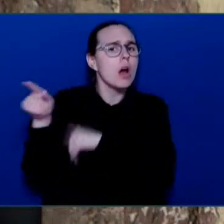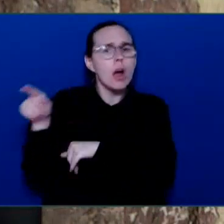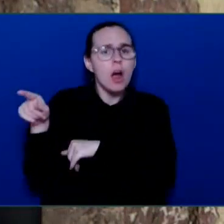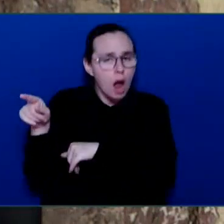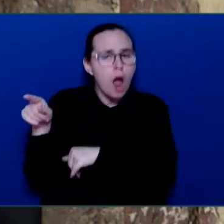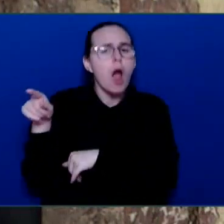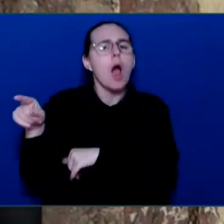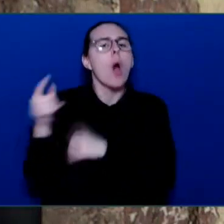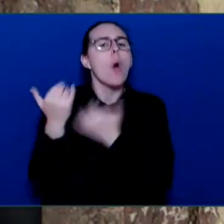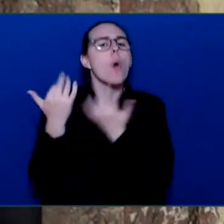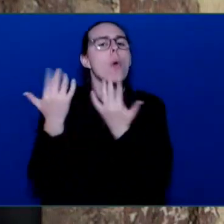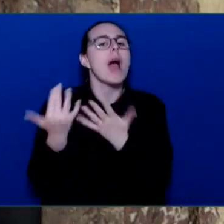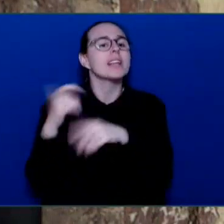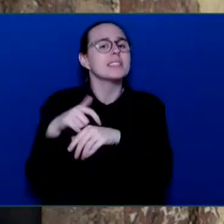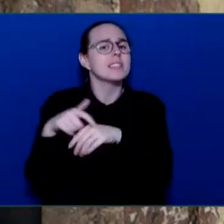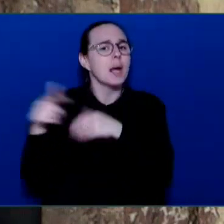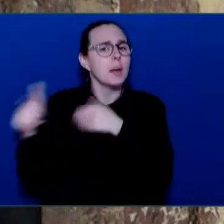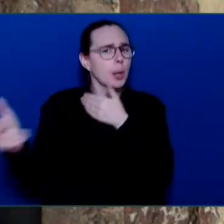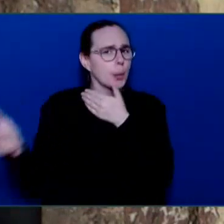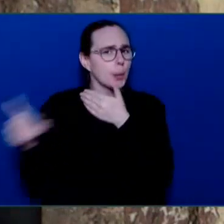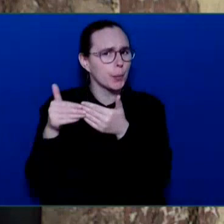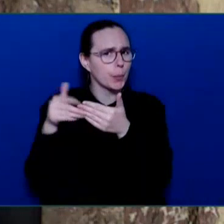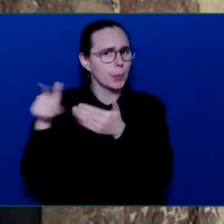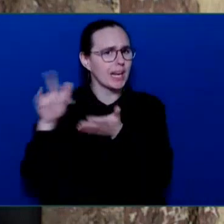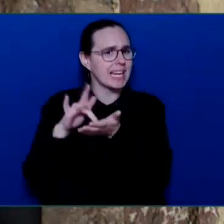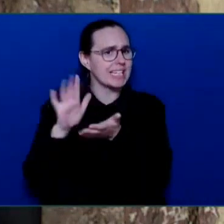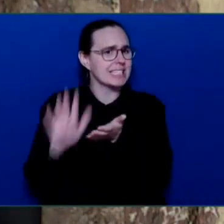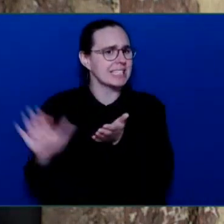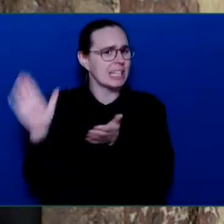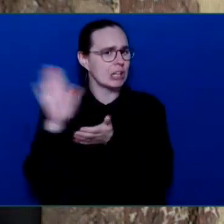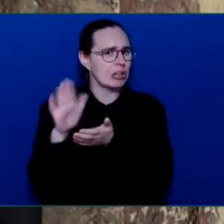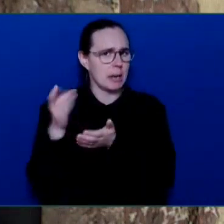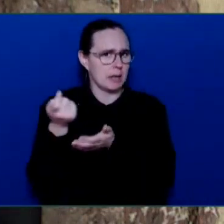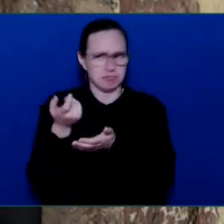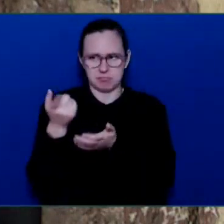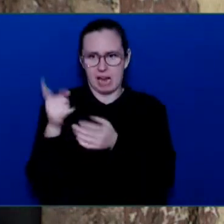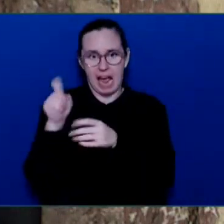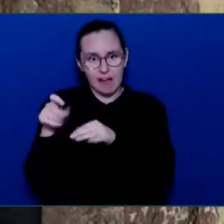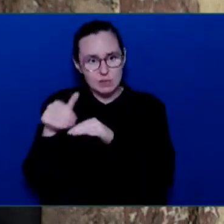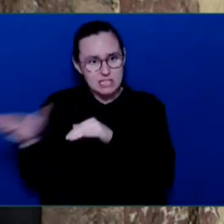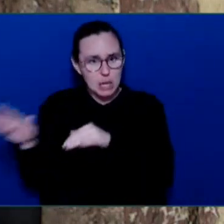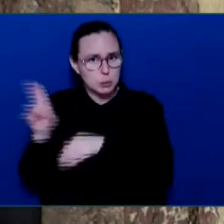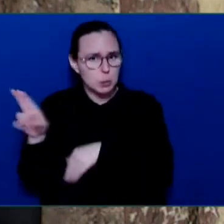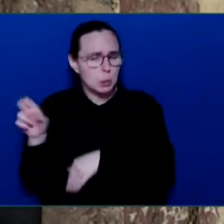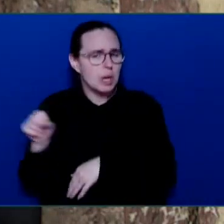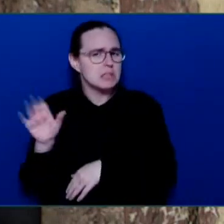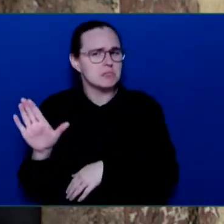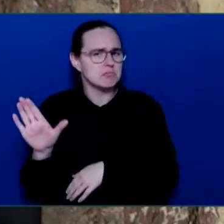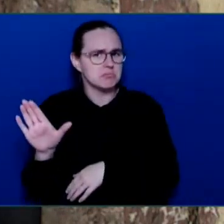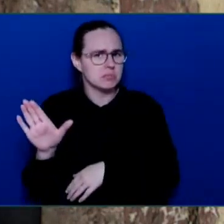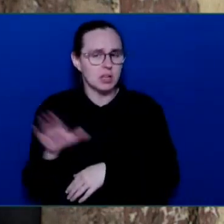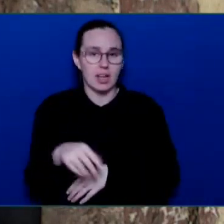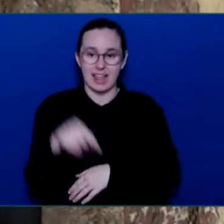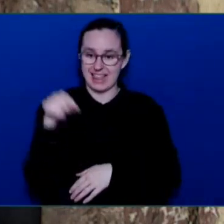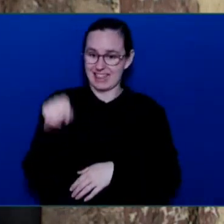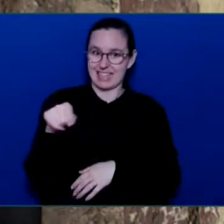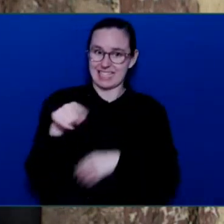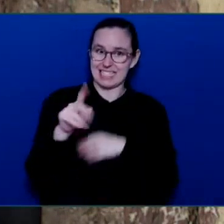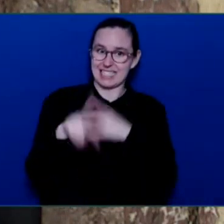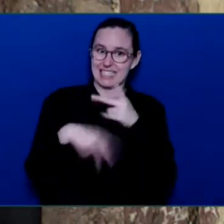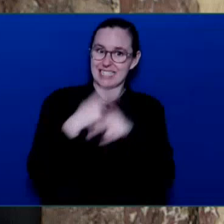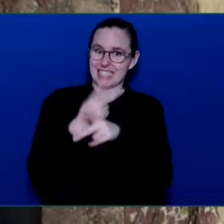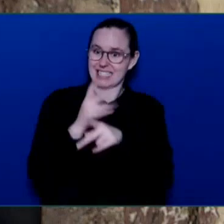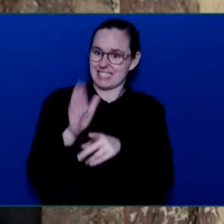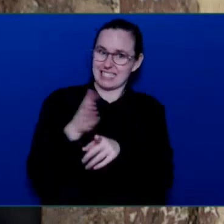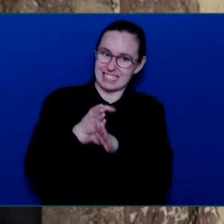That is a fact. For radiation therapy, which is a specific type of therapy which we're addressing with the Bellingham